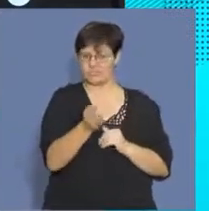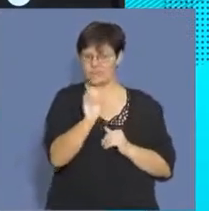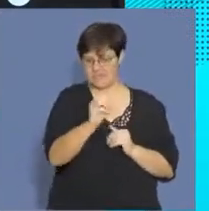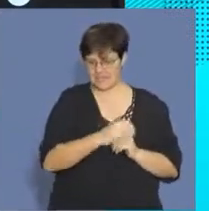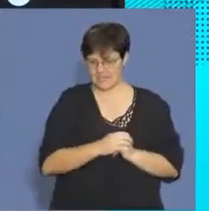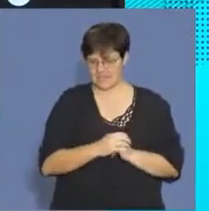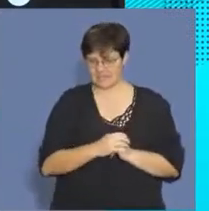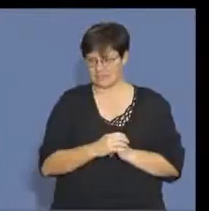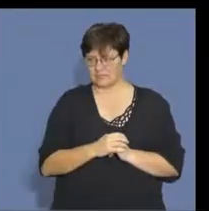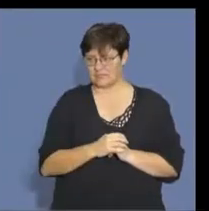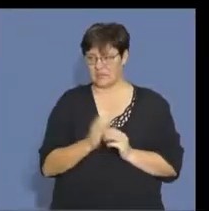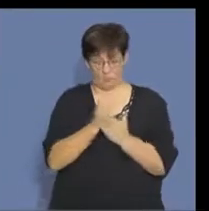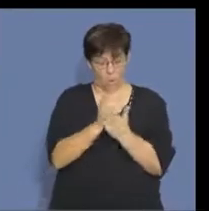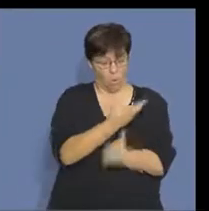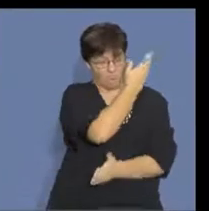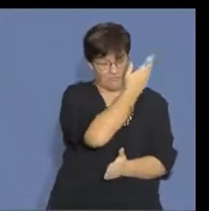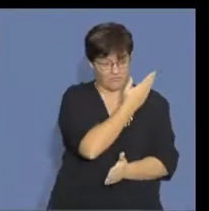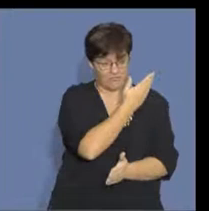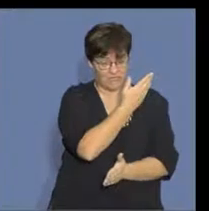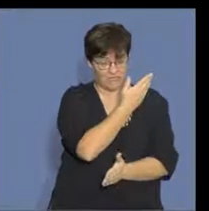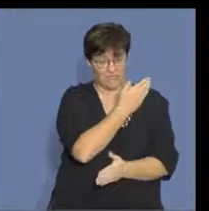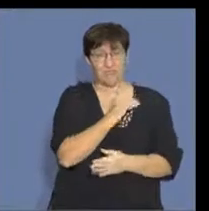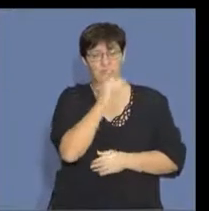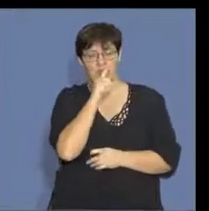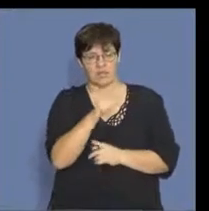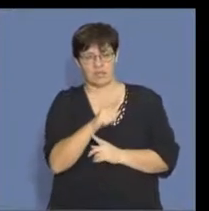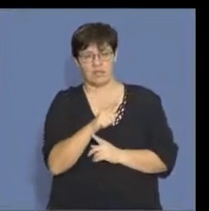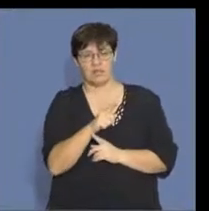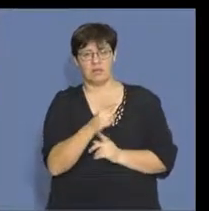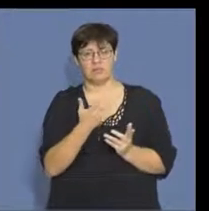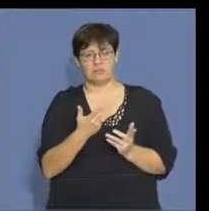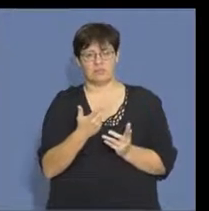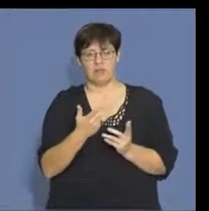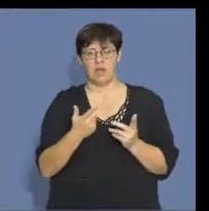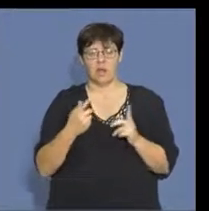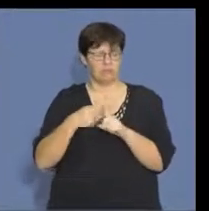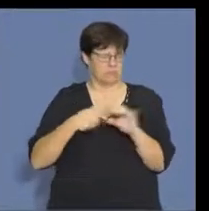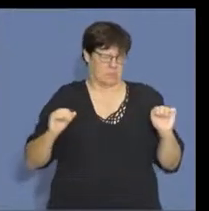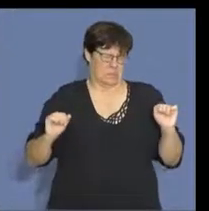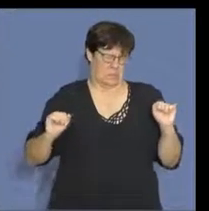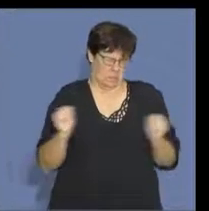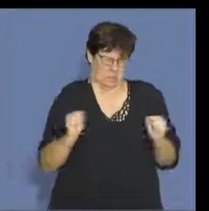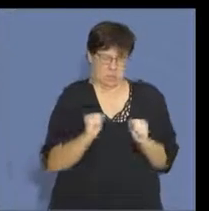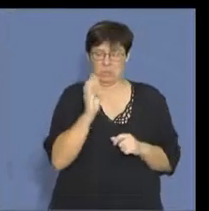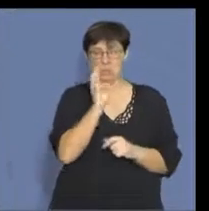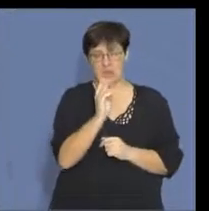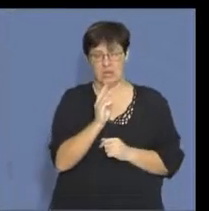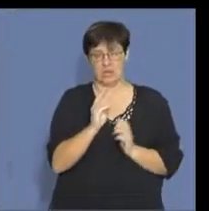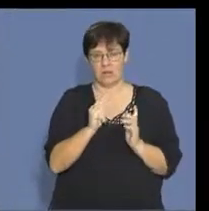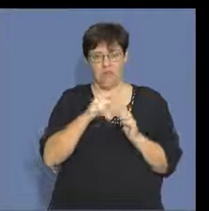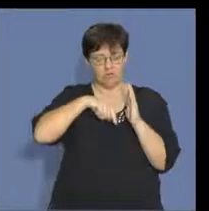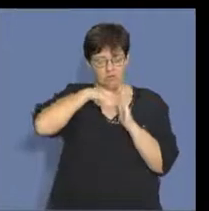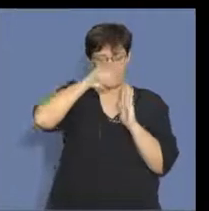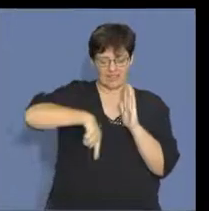If we were to remove this layer, we will find that the Earth will rapidly cool down because it is this reflected